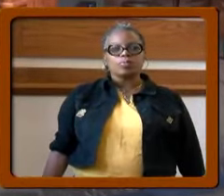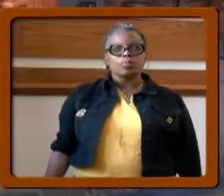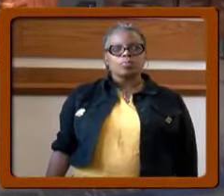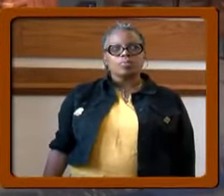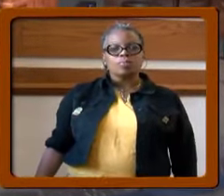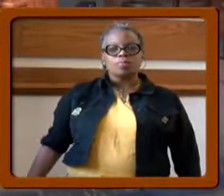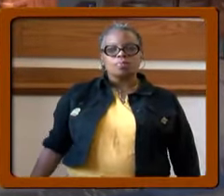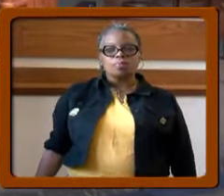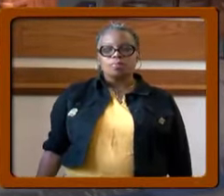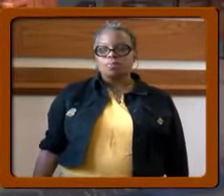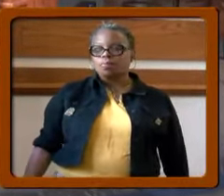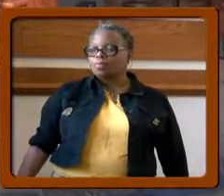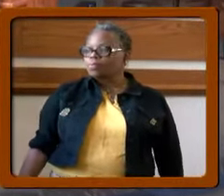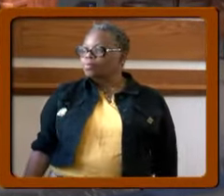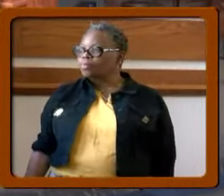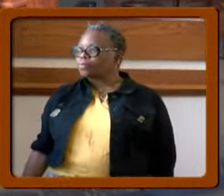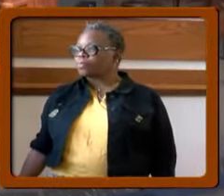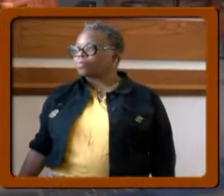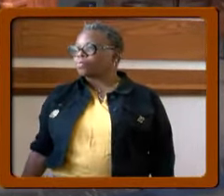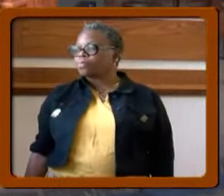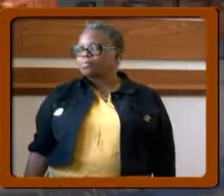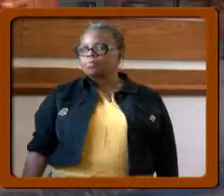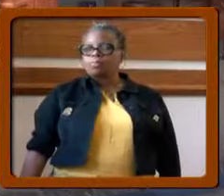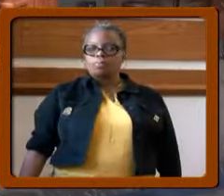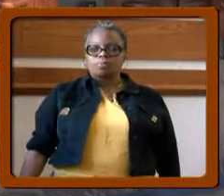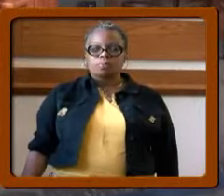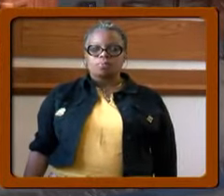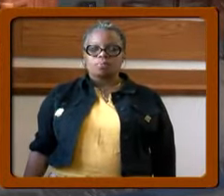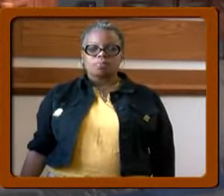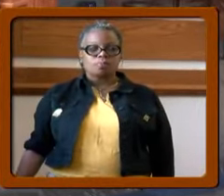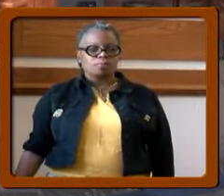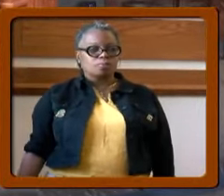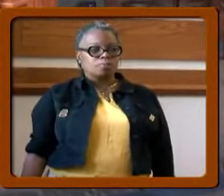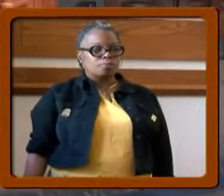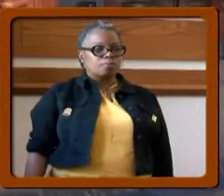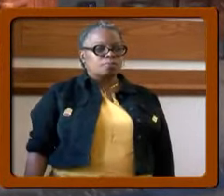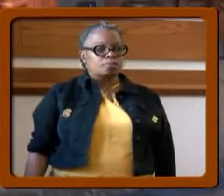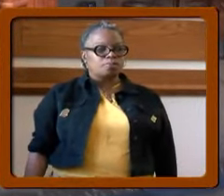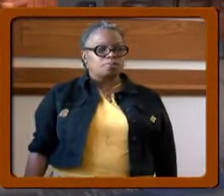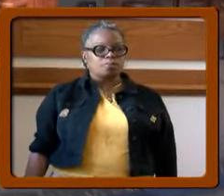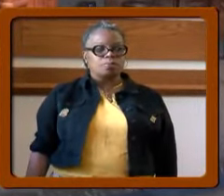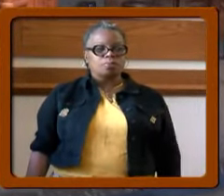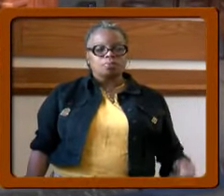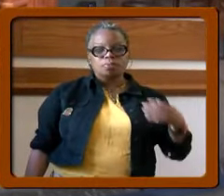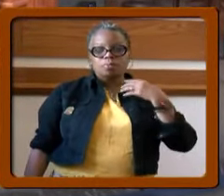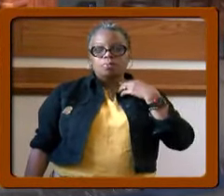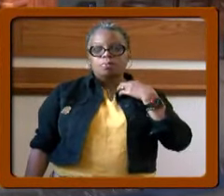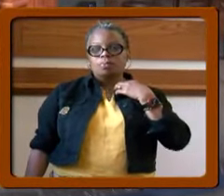Thank you.